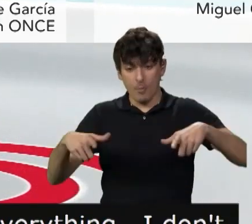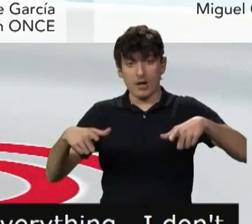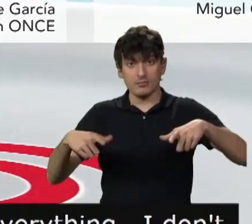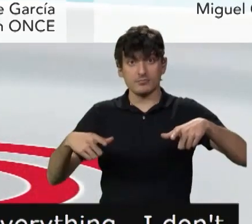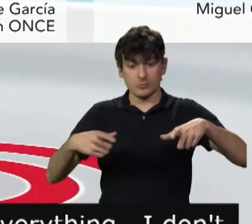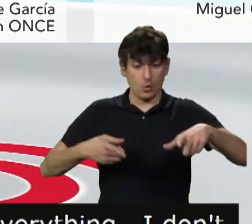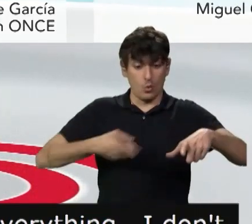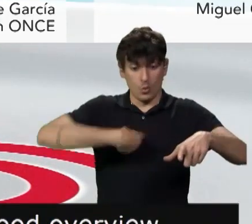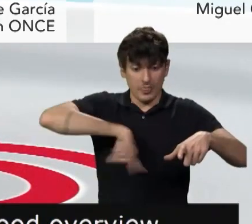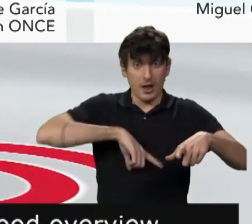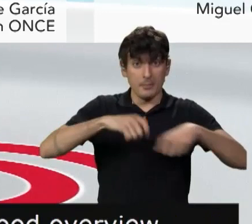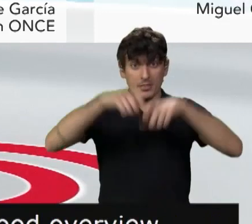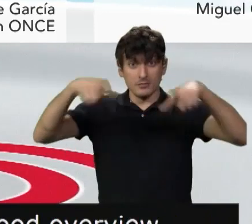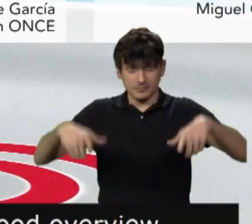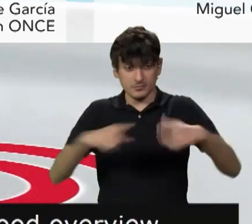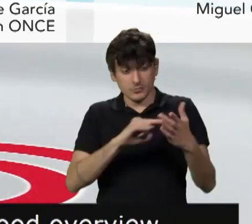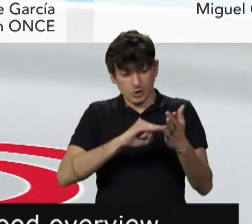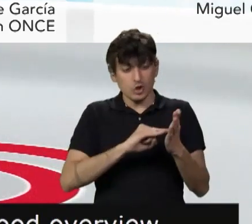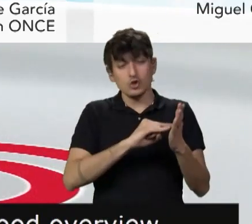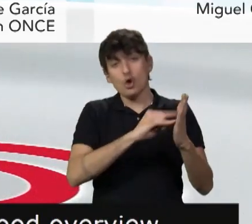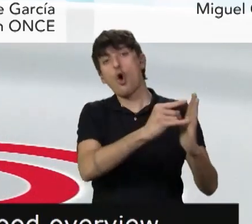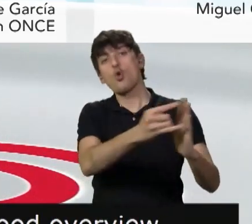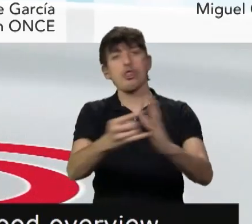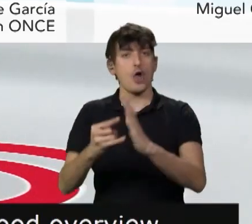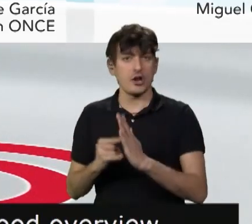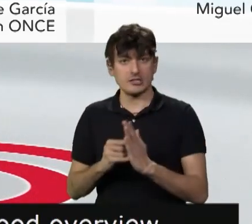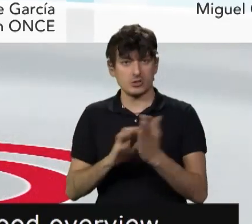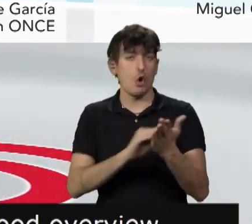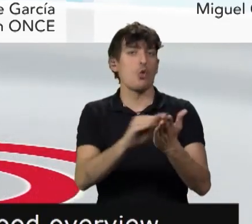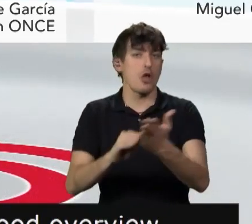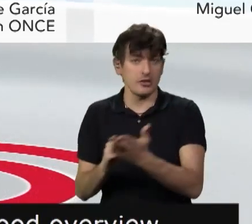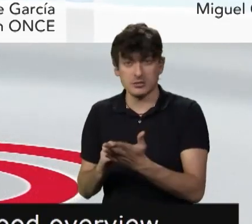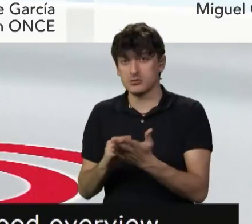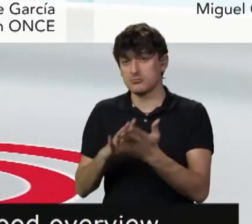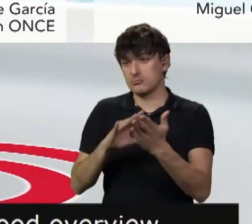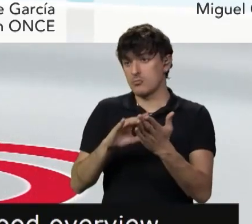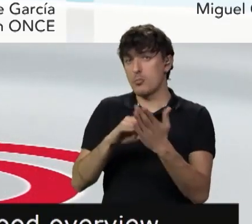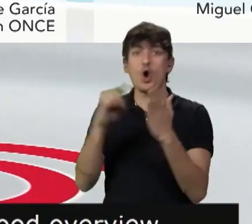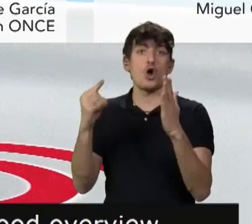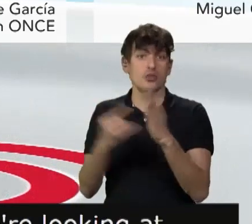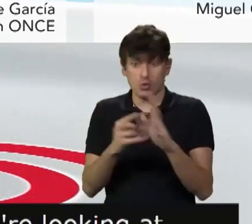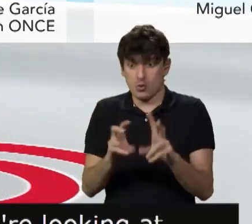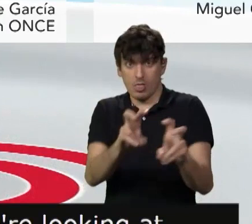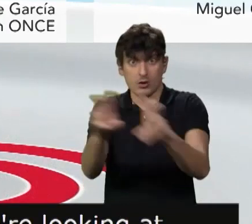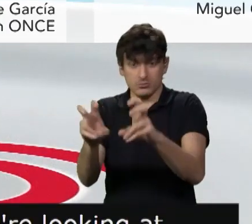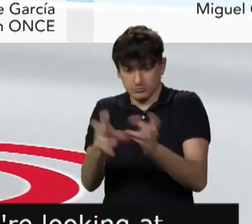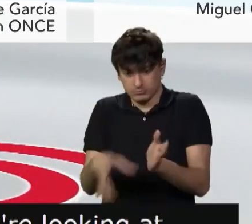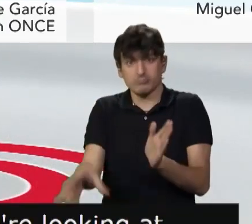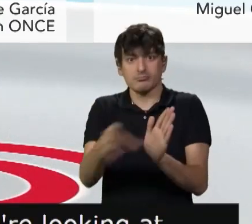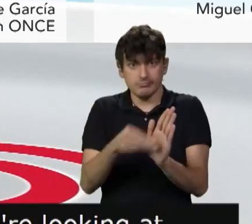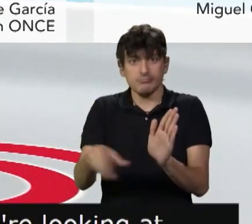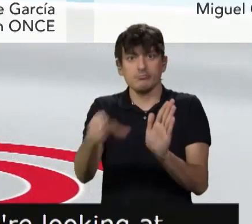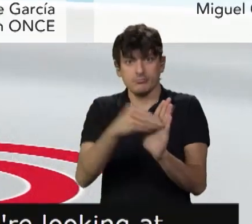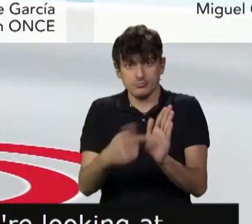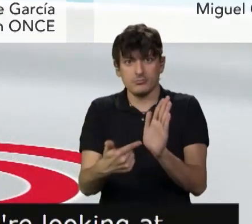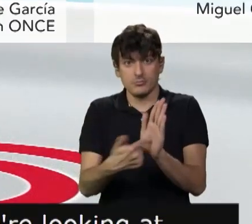our platform, when we're looking at these solutions and innovative projects, they're going to bear in